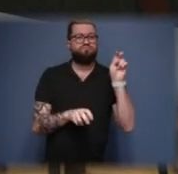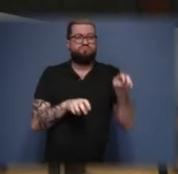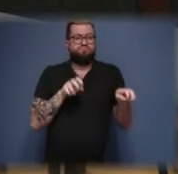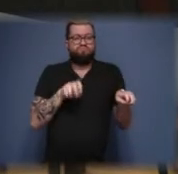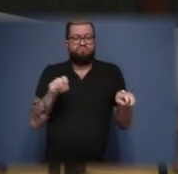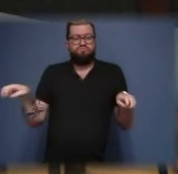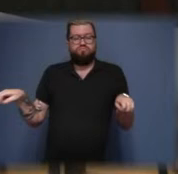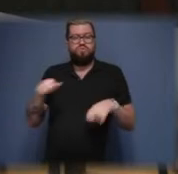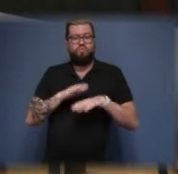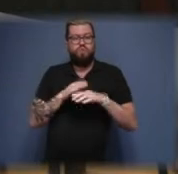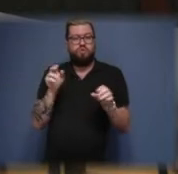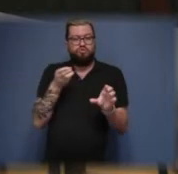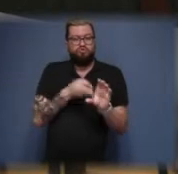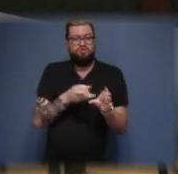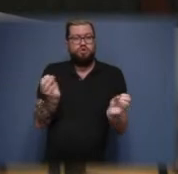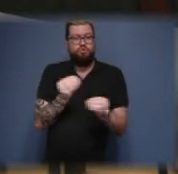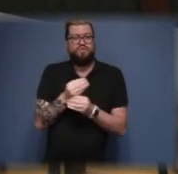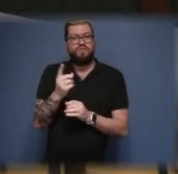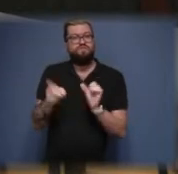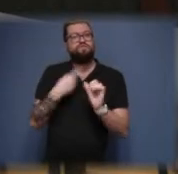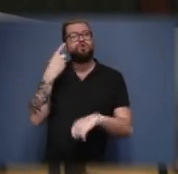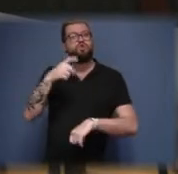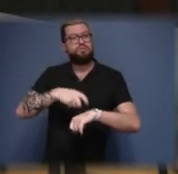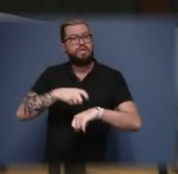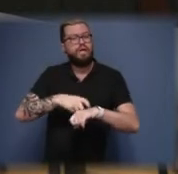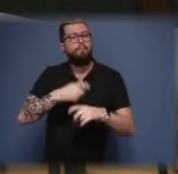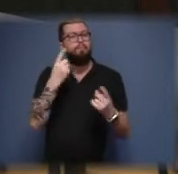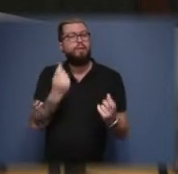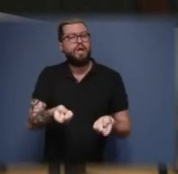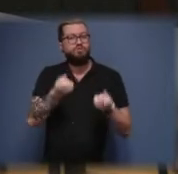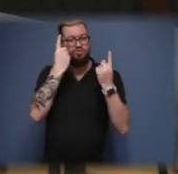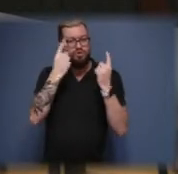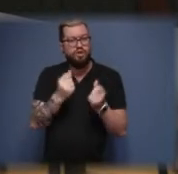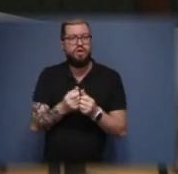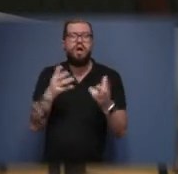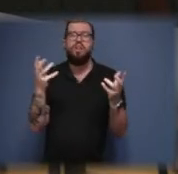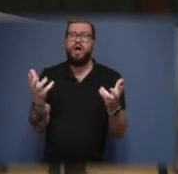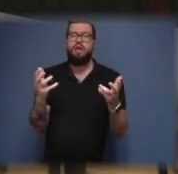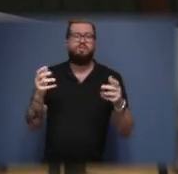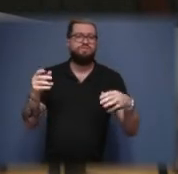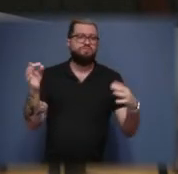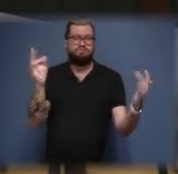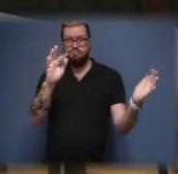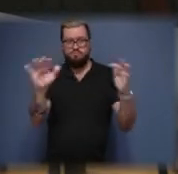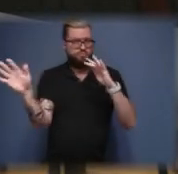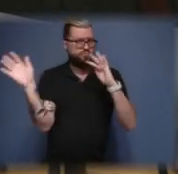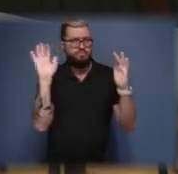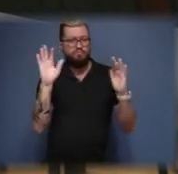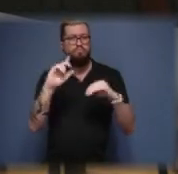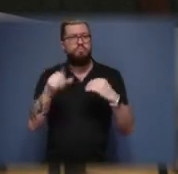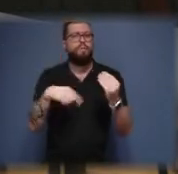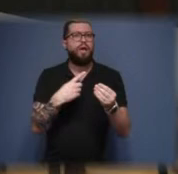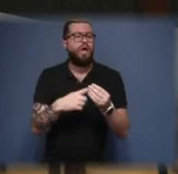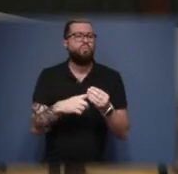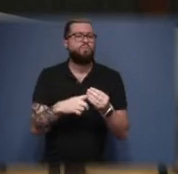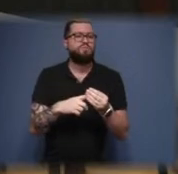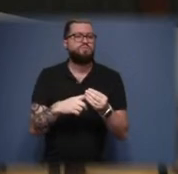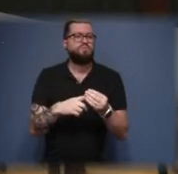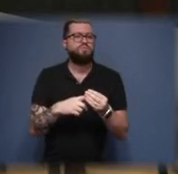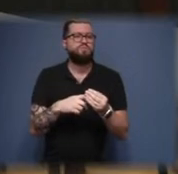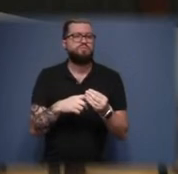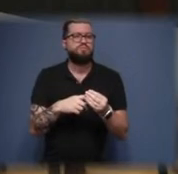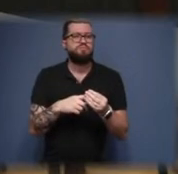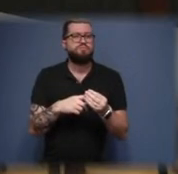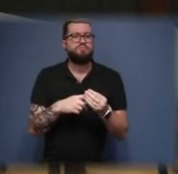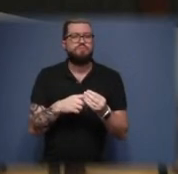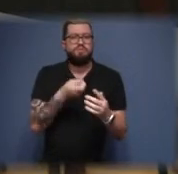first time, there was quite a to-do about